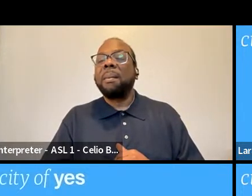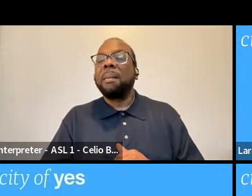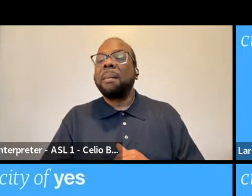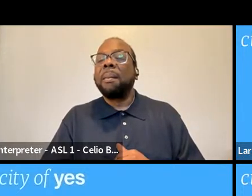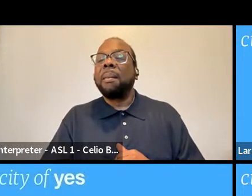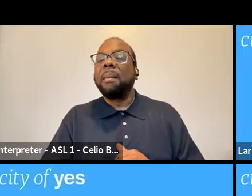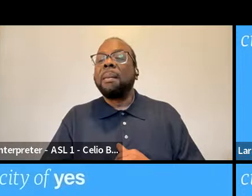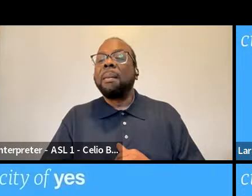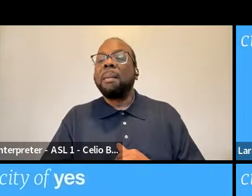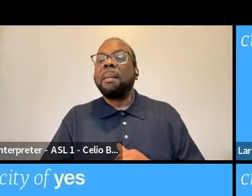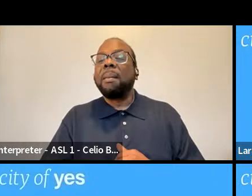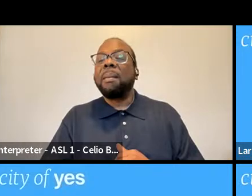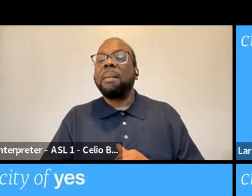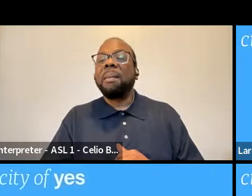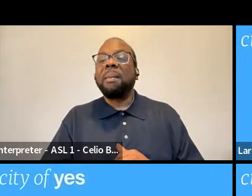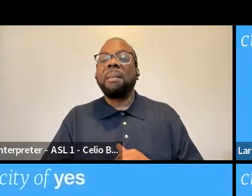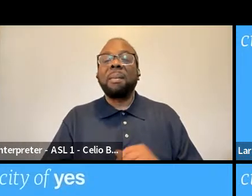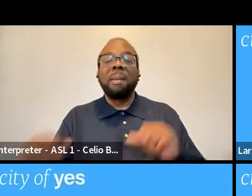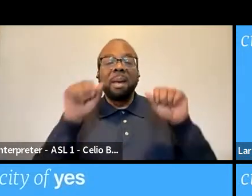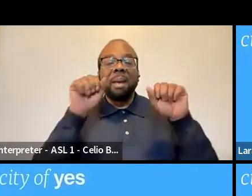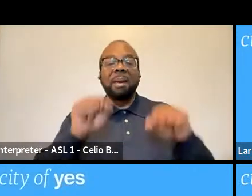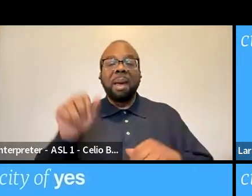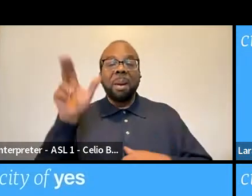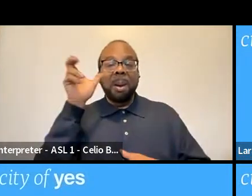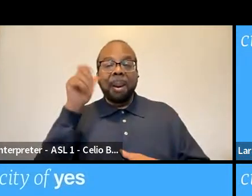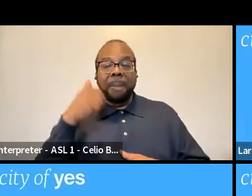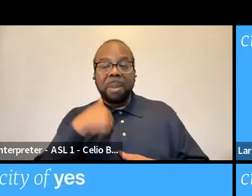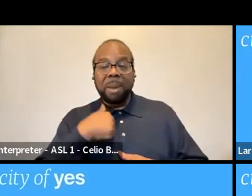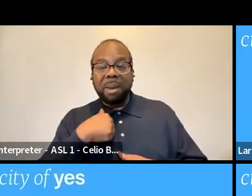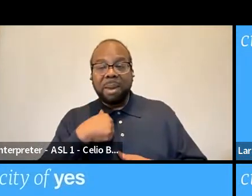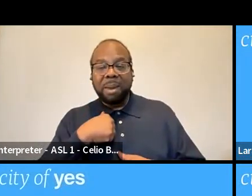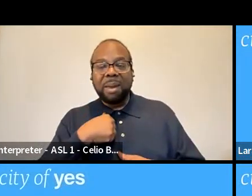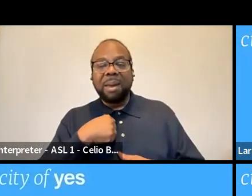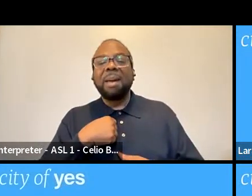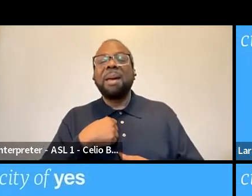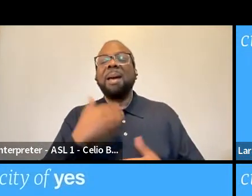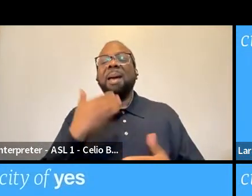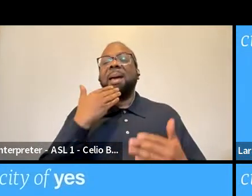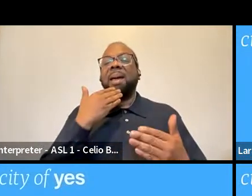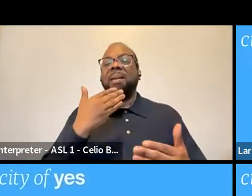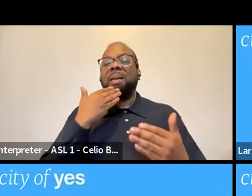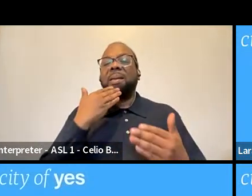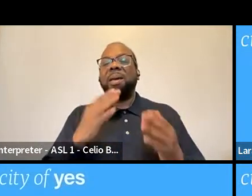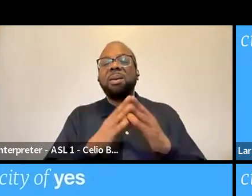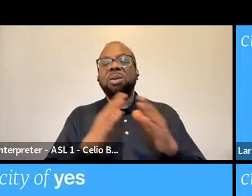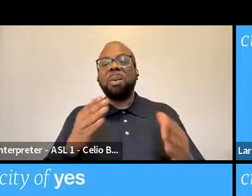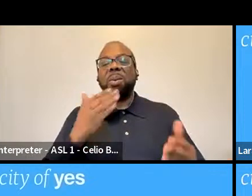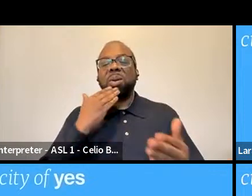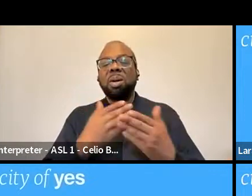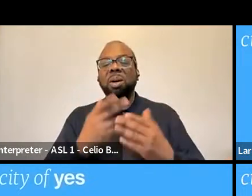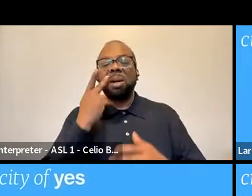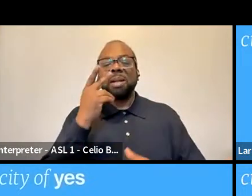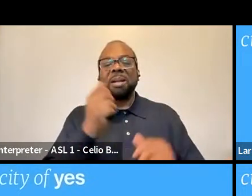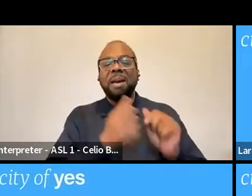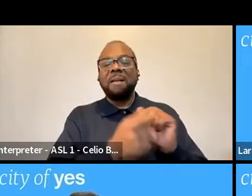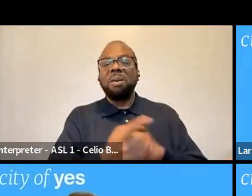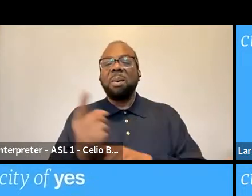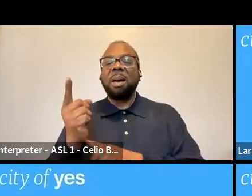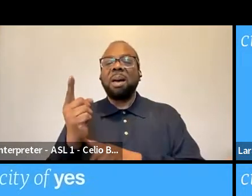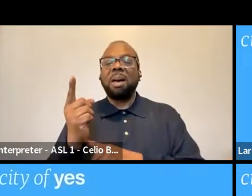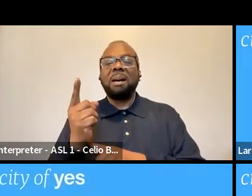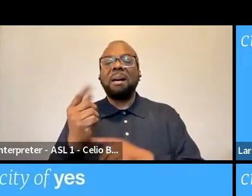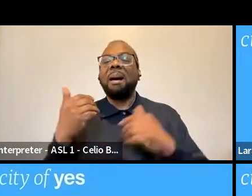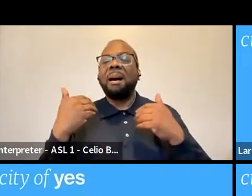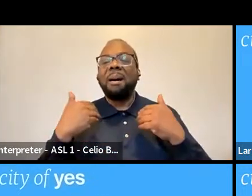Hi, can you hear me? Yeah, we can hear you. Fantastic. Thank you so much. Good to see everyone. I